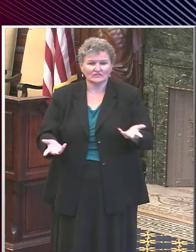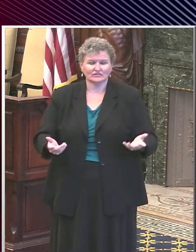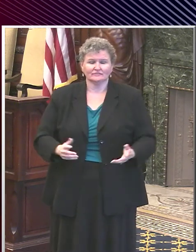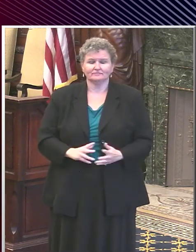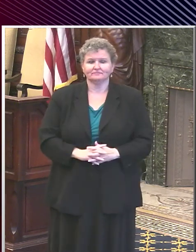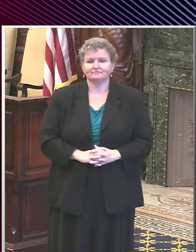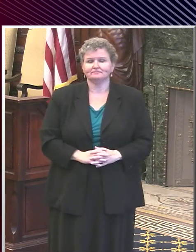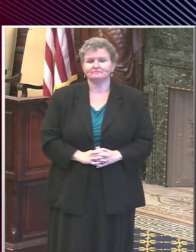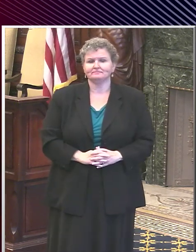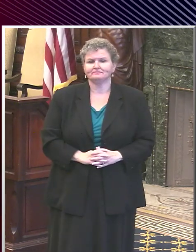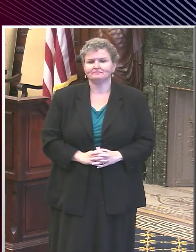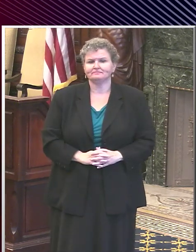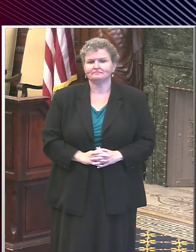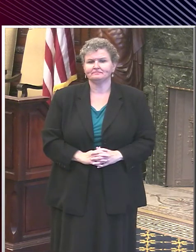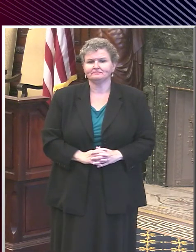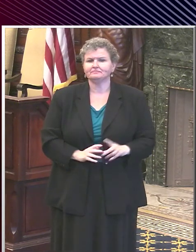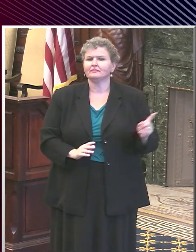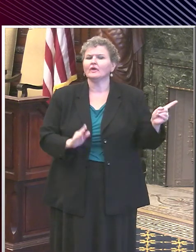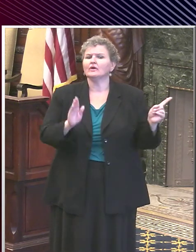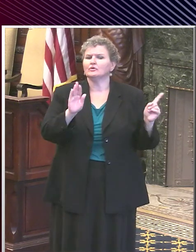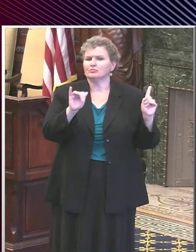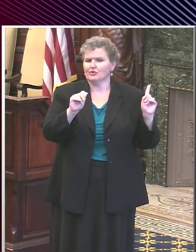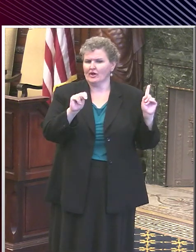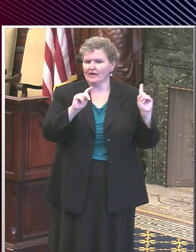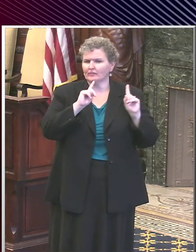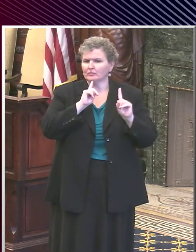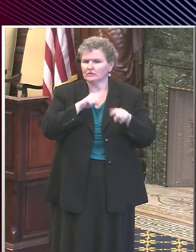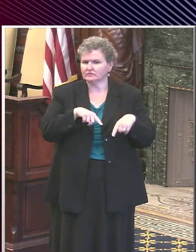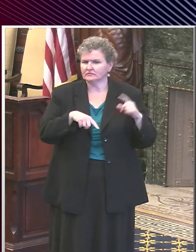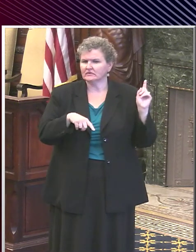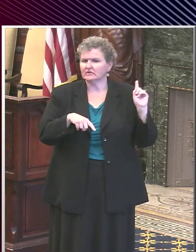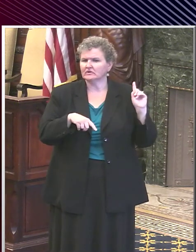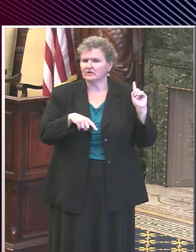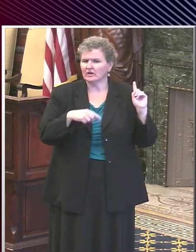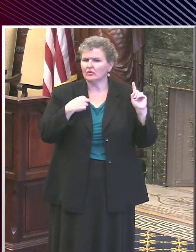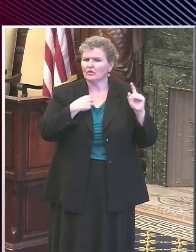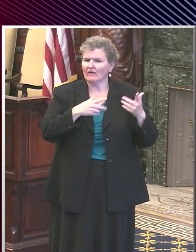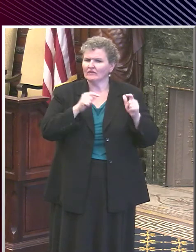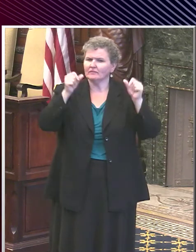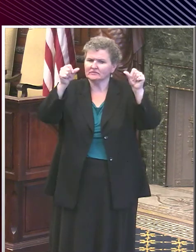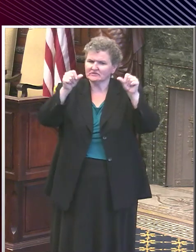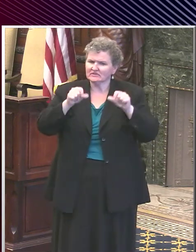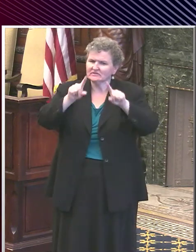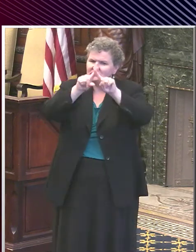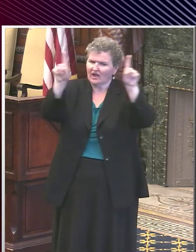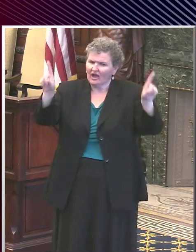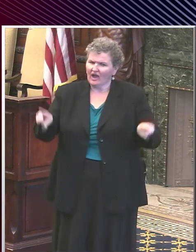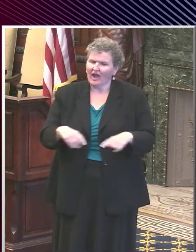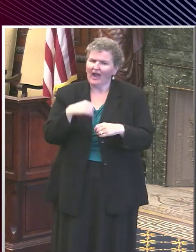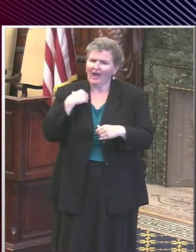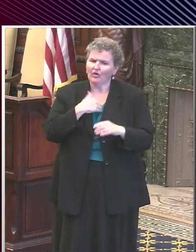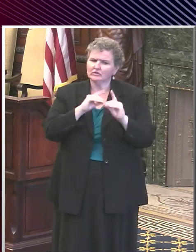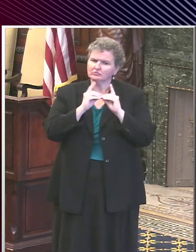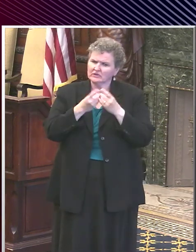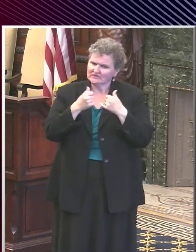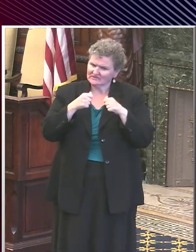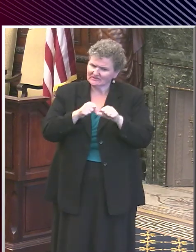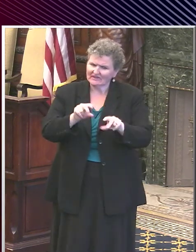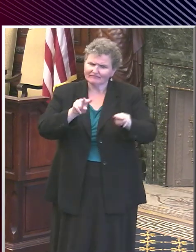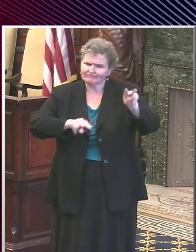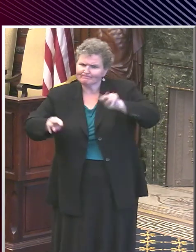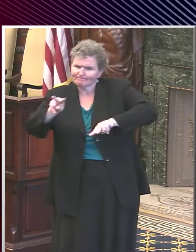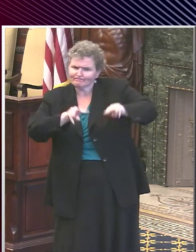So I think we've put up a number of signs throughout our park system. We're going to continue to evaluate that signage and whether we need more or